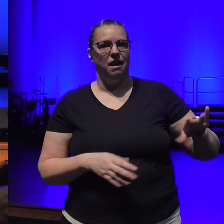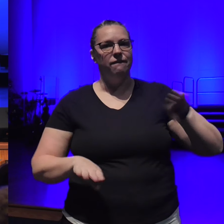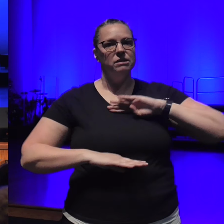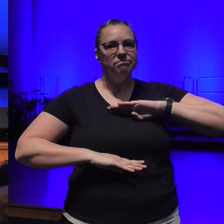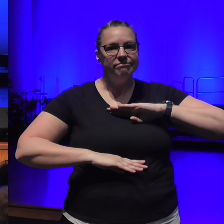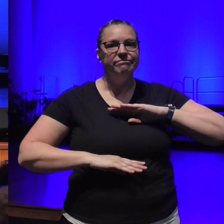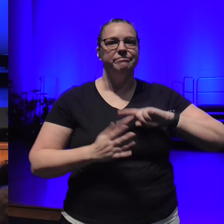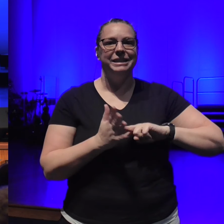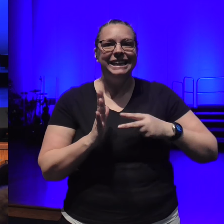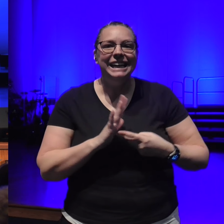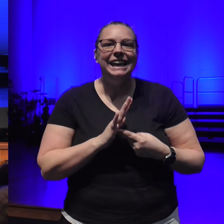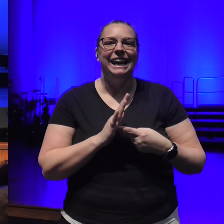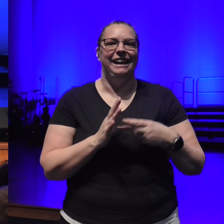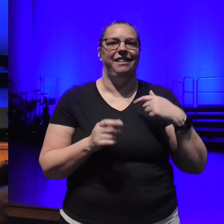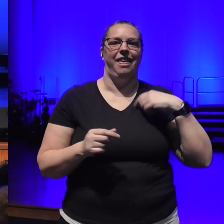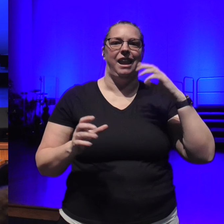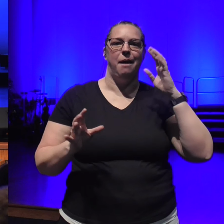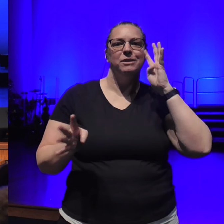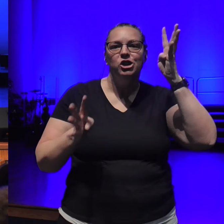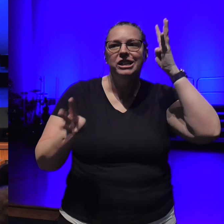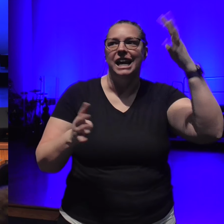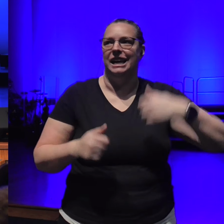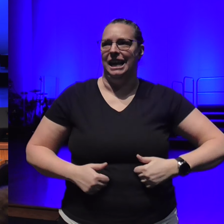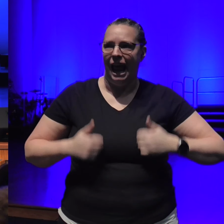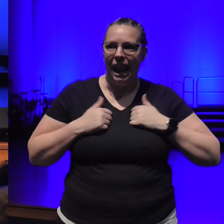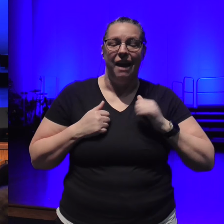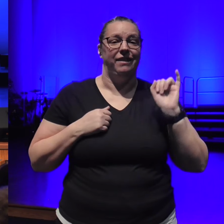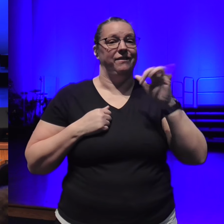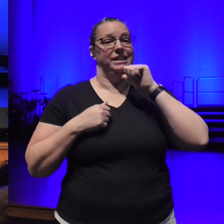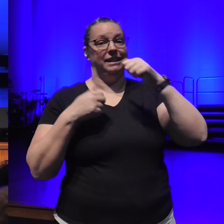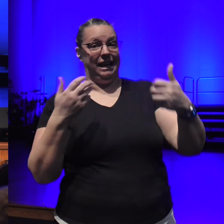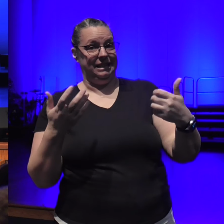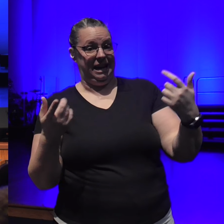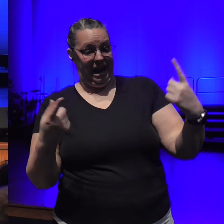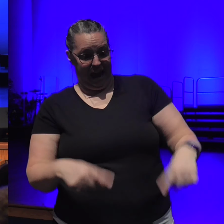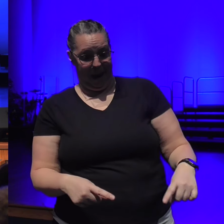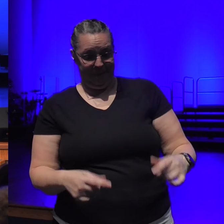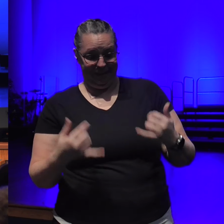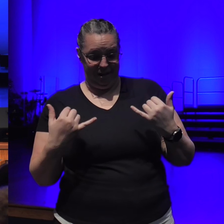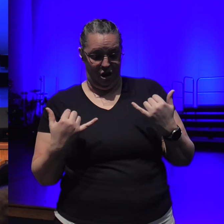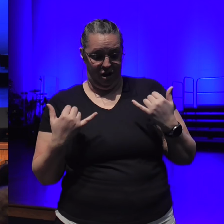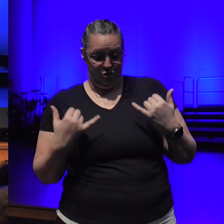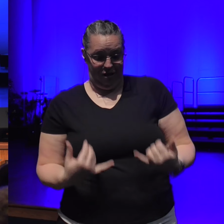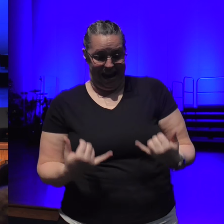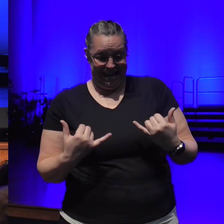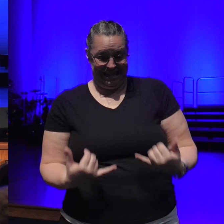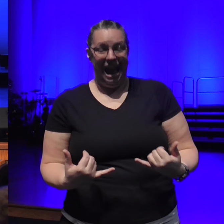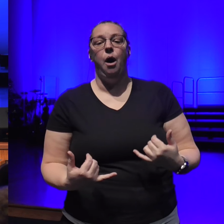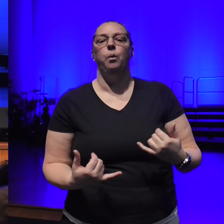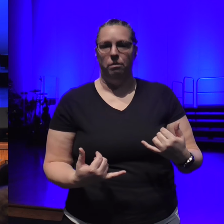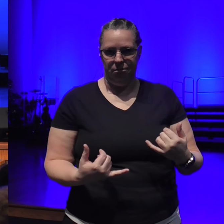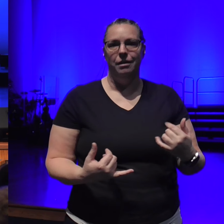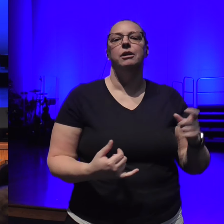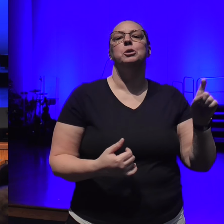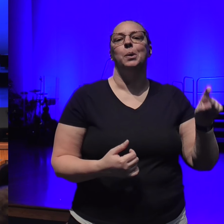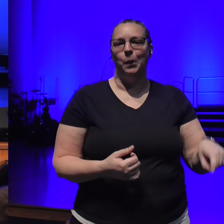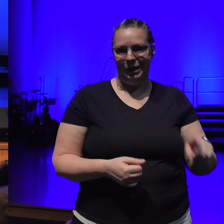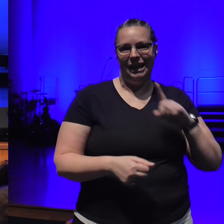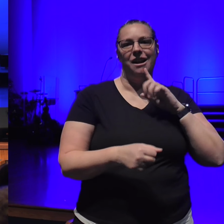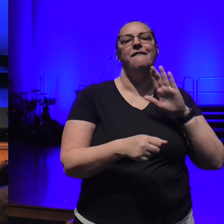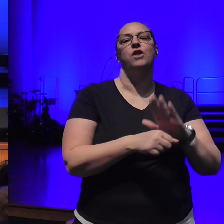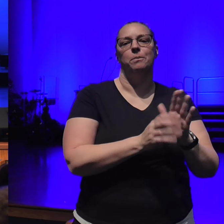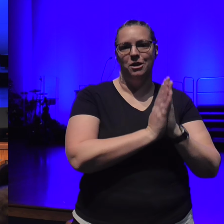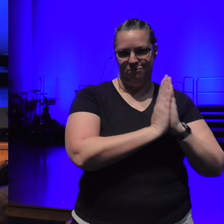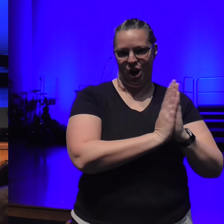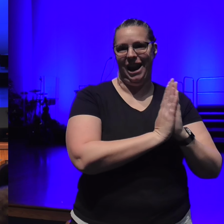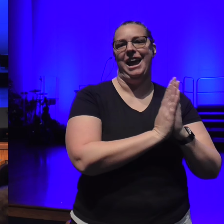and meaning that I seek to create in my life, if it ain't going to exist until it exists right here and right now. That's affirmative prayer. It's a very powerful